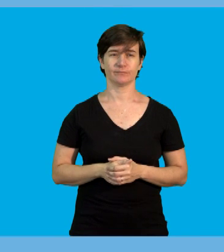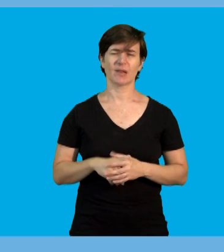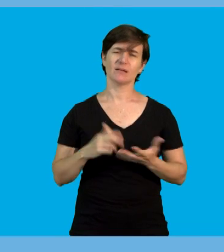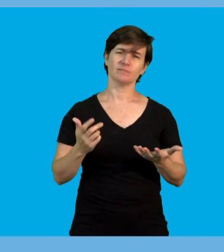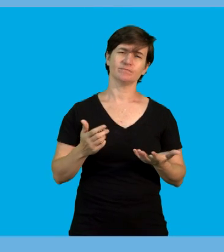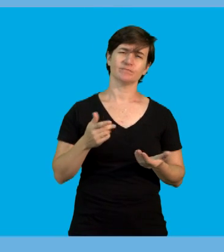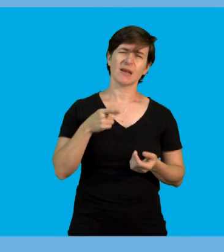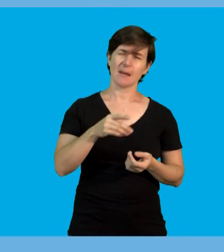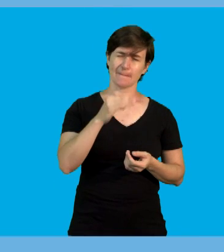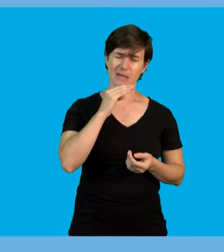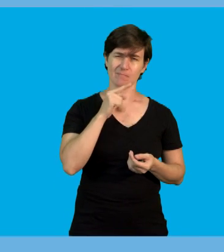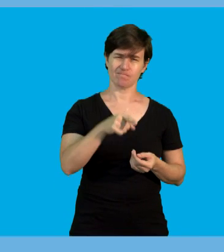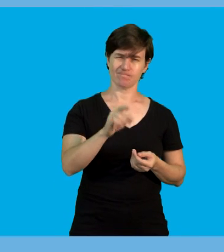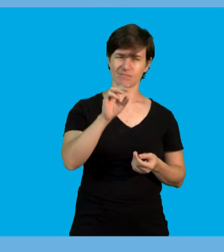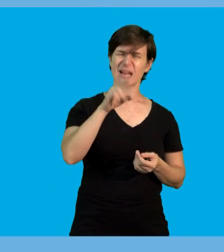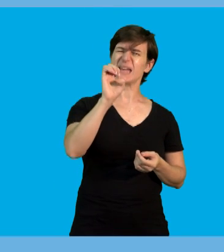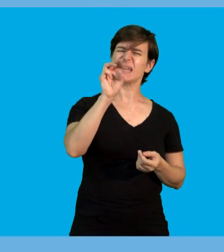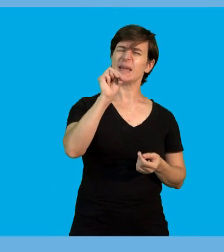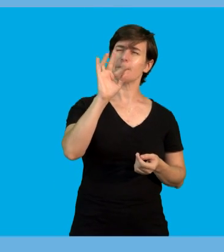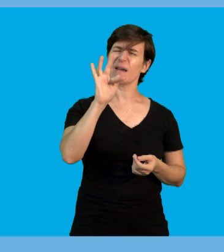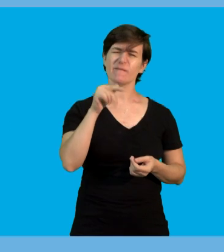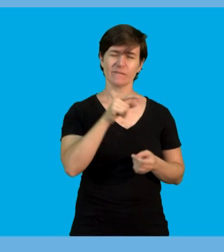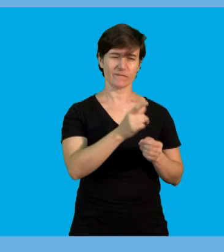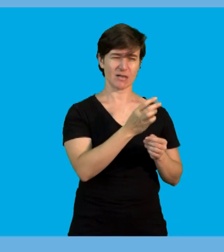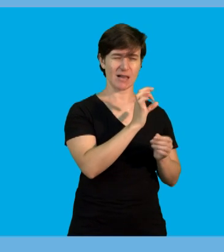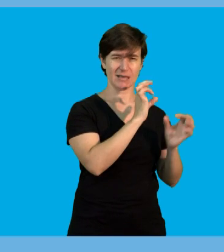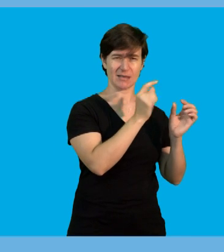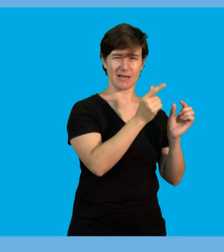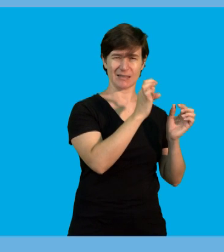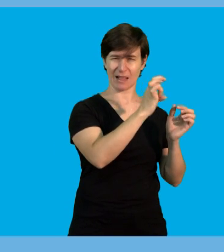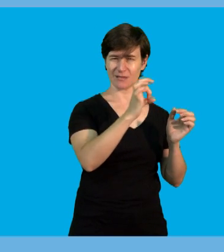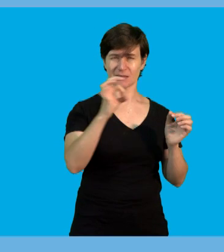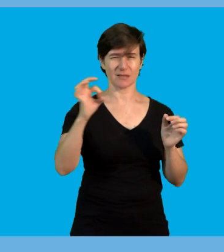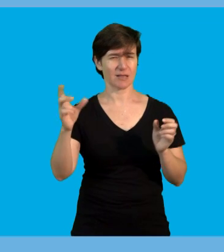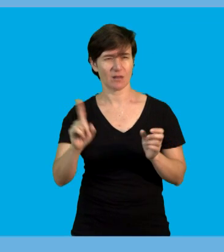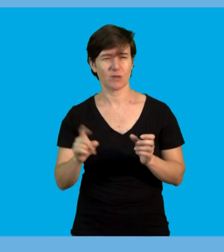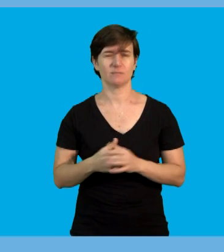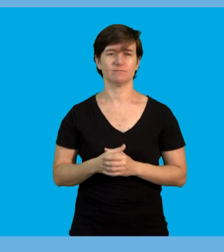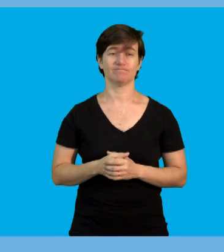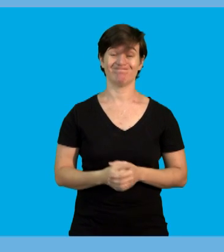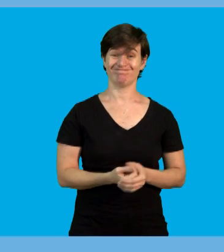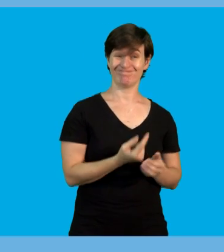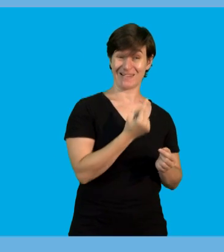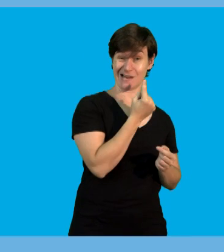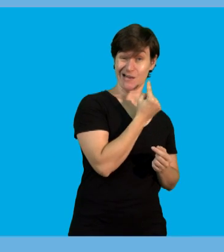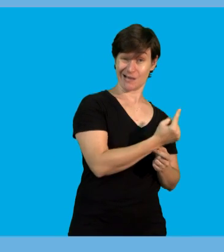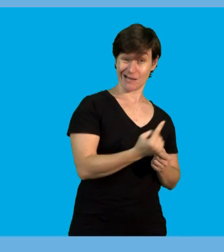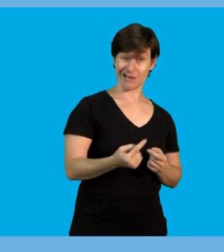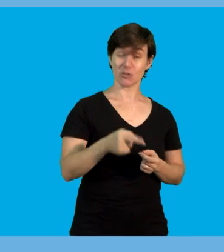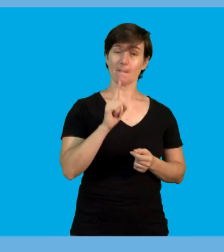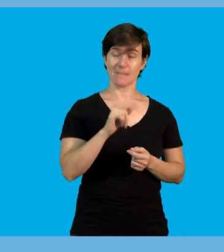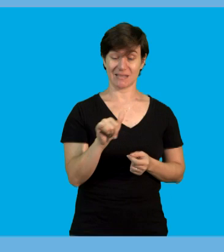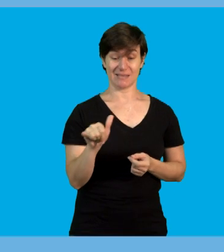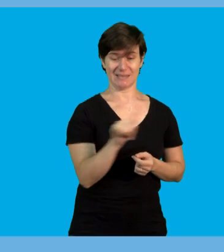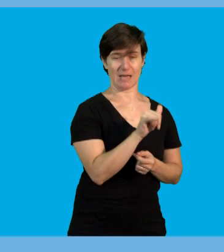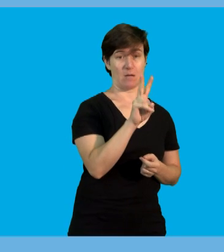then what about then the EMF of the battery, or what about the EMF of the cells? So in parallel, we find that each cell should